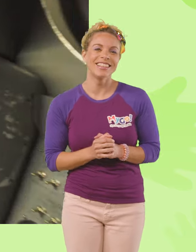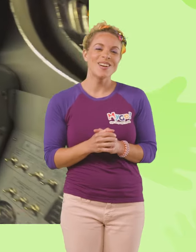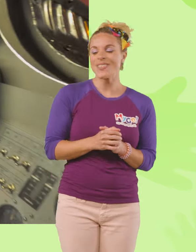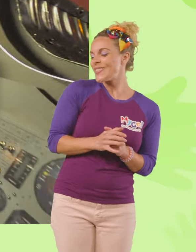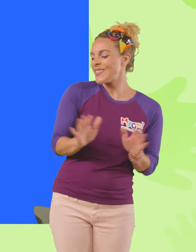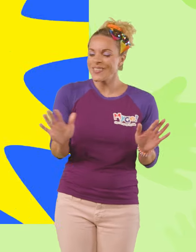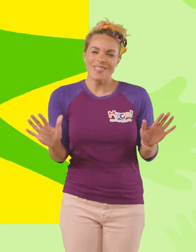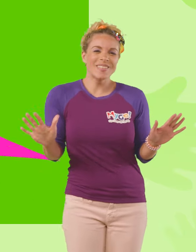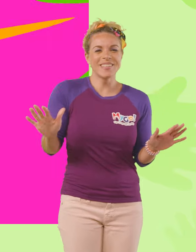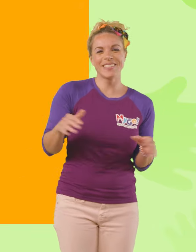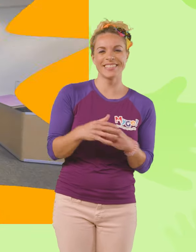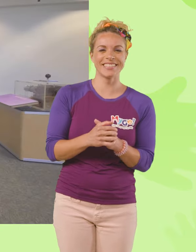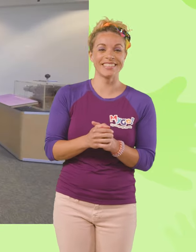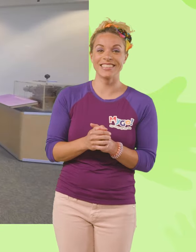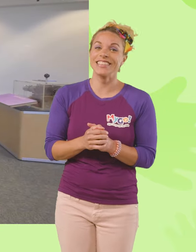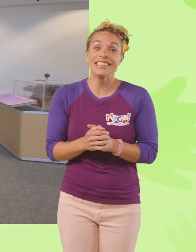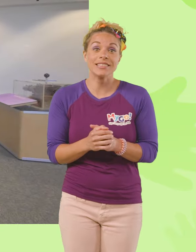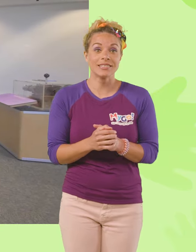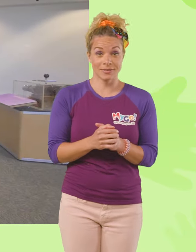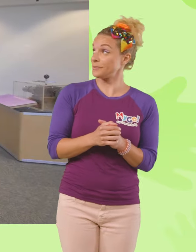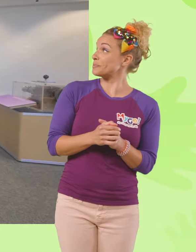Woo! Whoa,